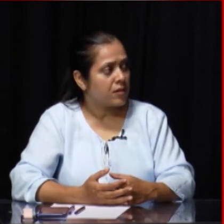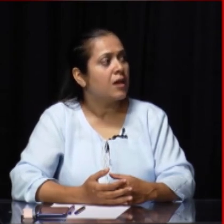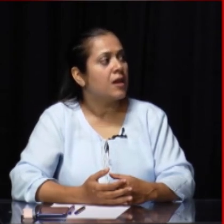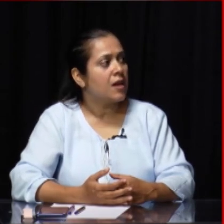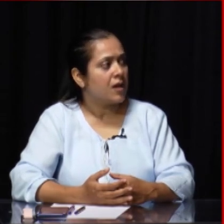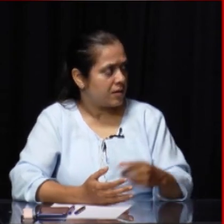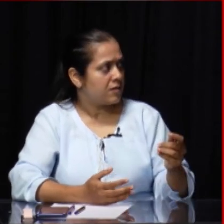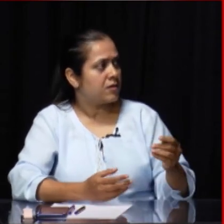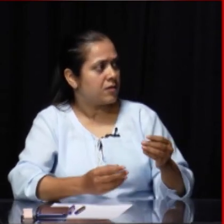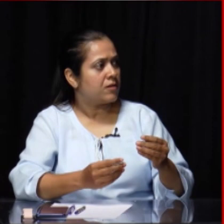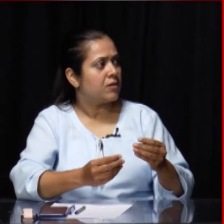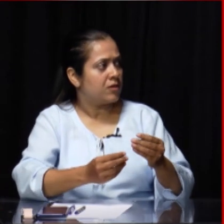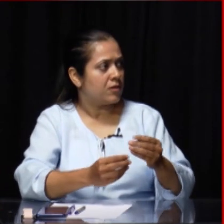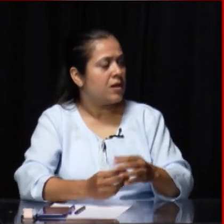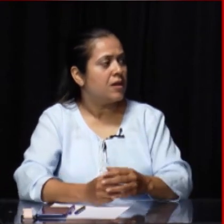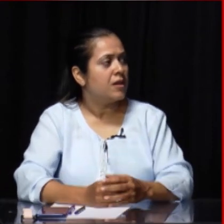I'll intervene.